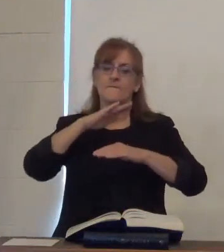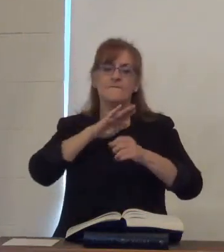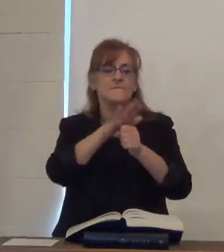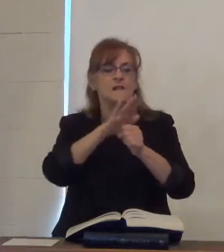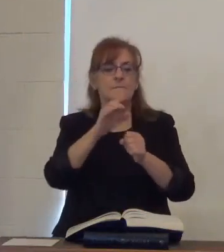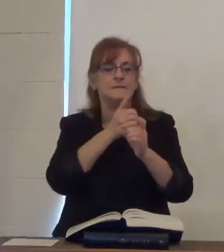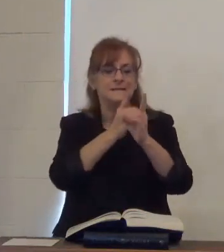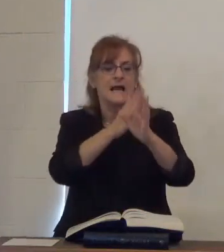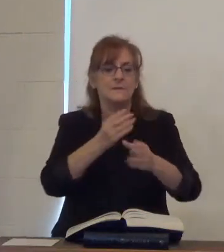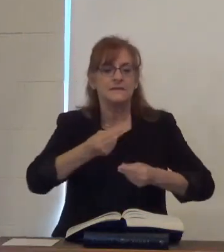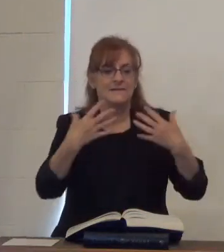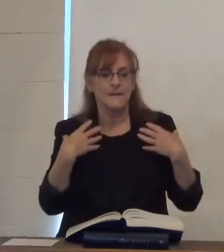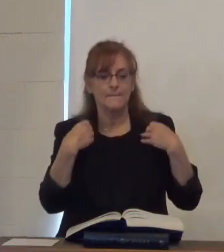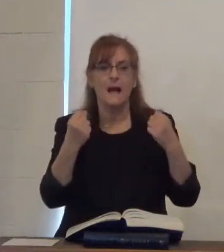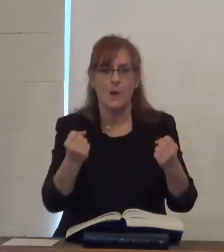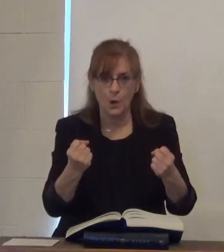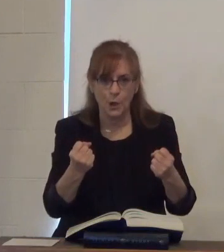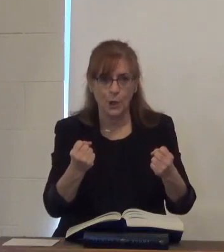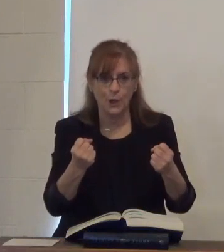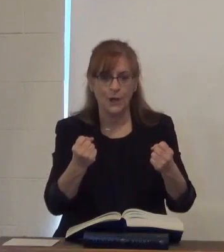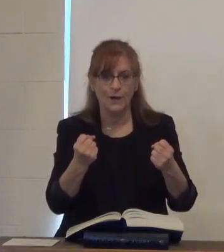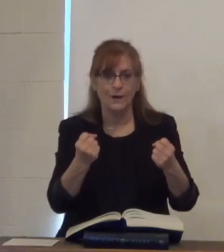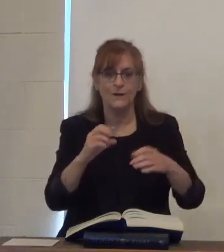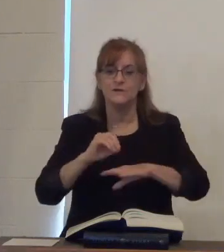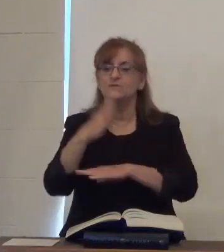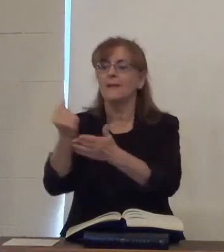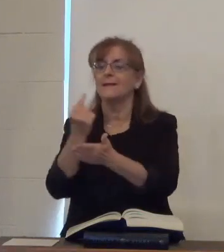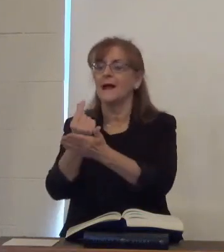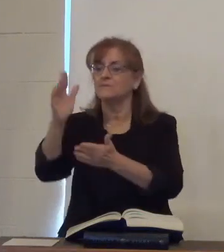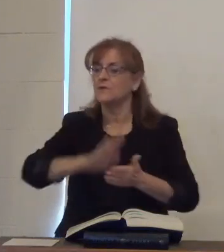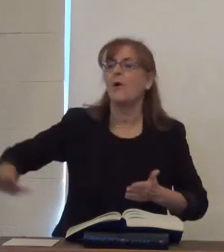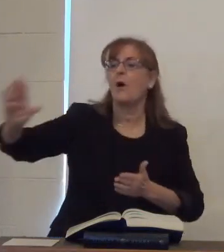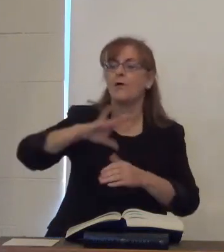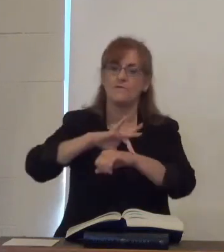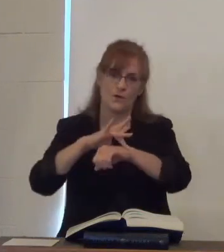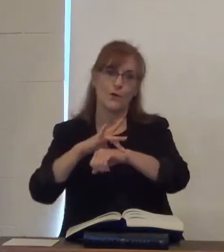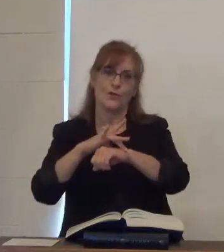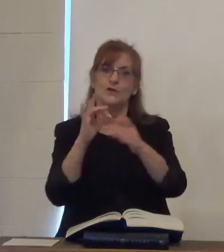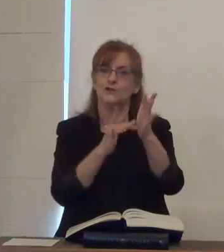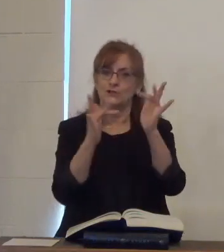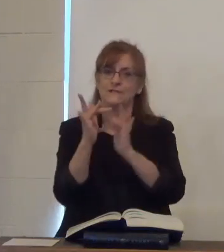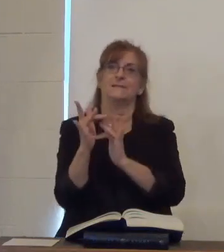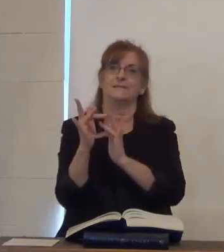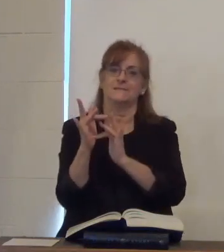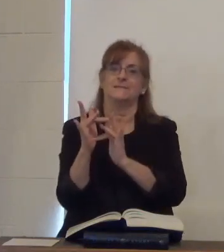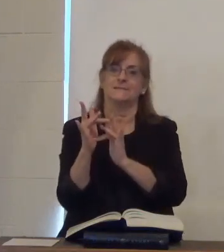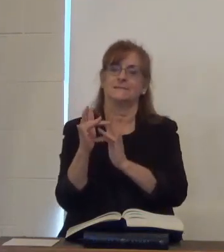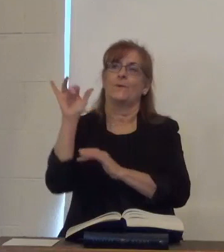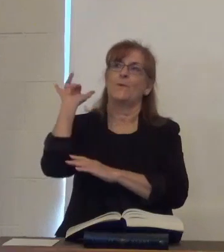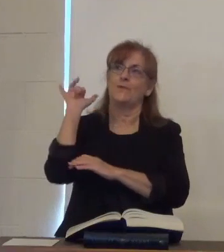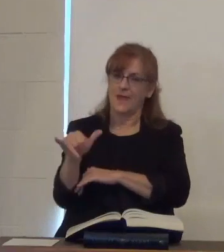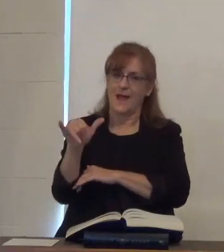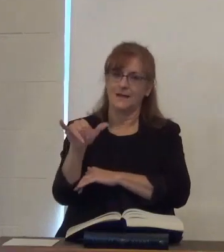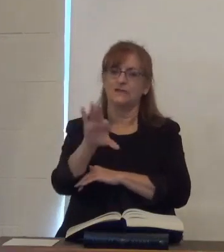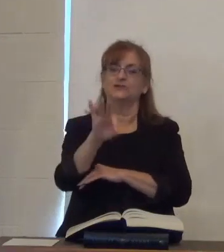disciples and empower them to take the gospel to the ends of the earth. Jesus was indeed the